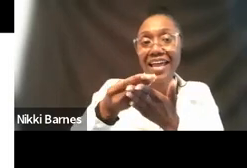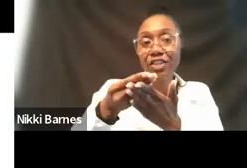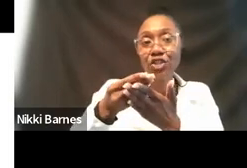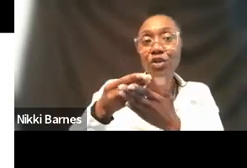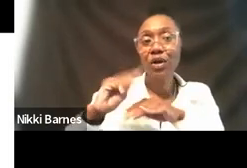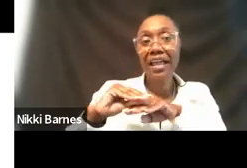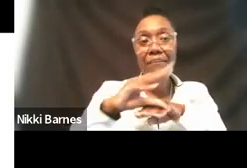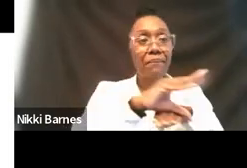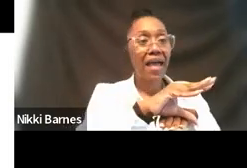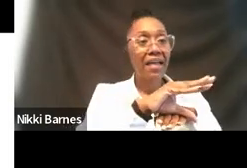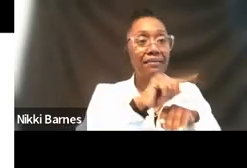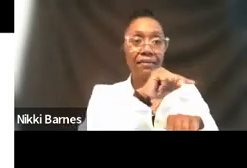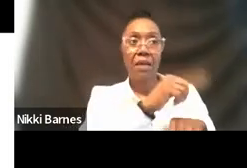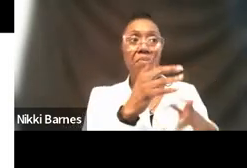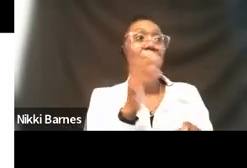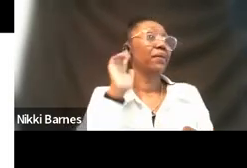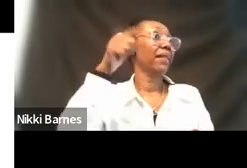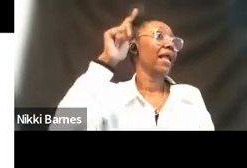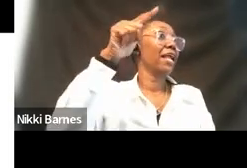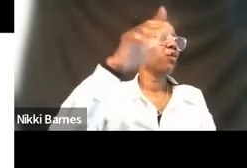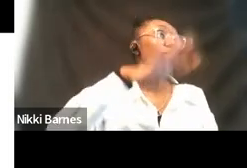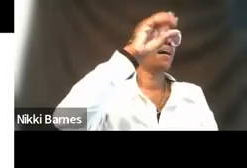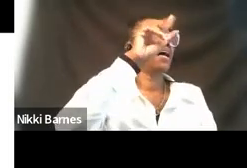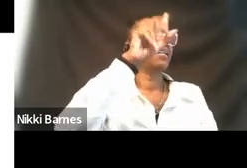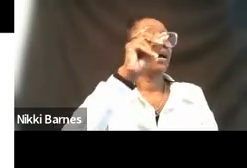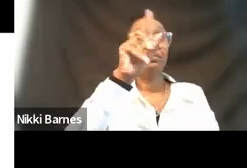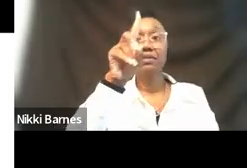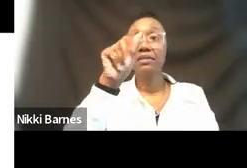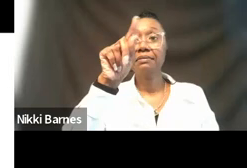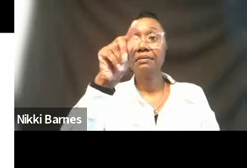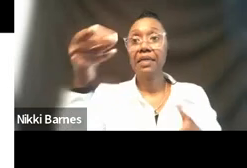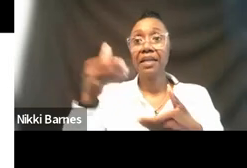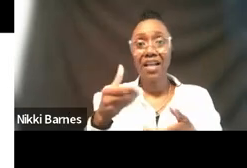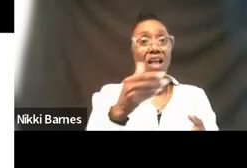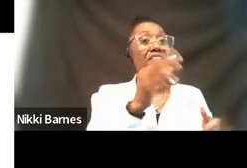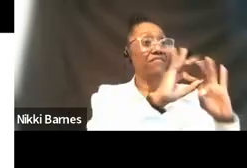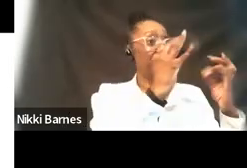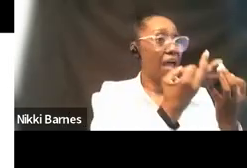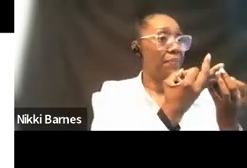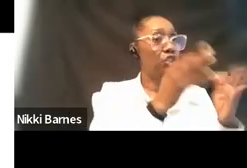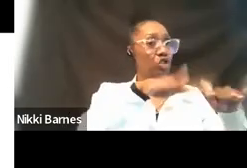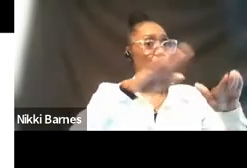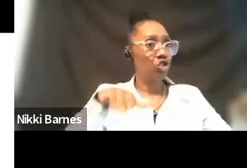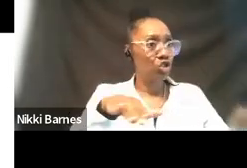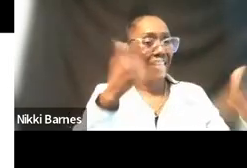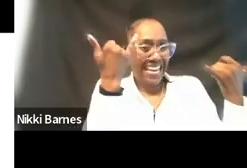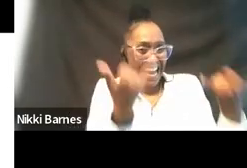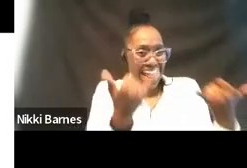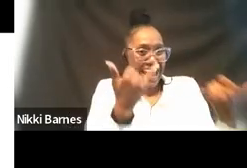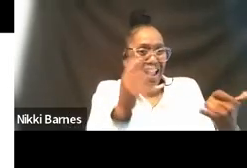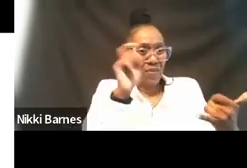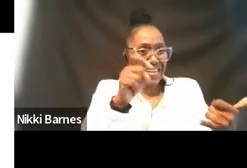year or two. But we have families right now that need remedies. We have children right now that need options, and we don't have